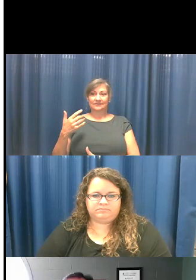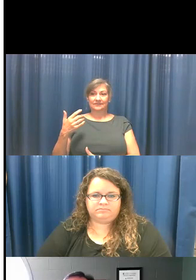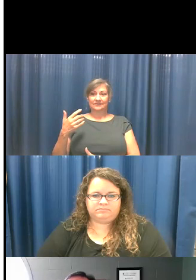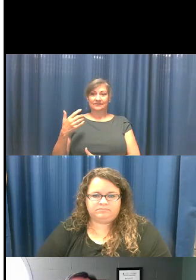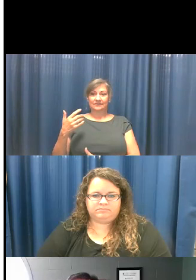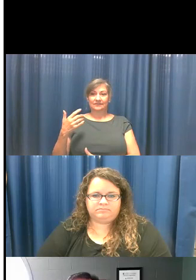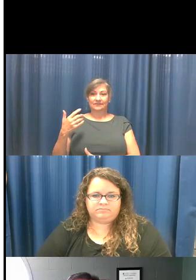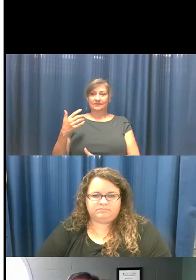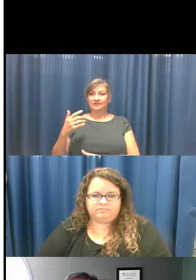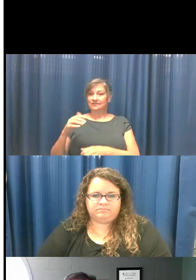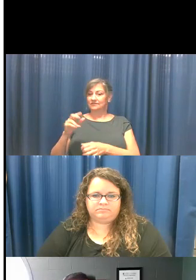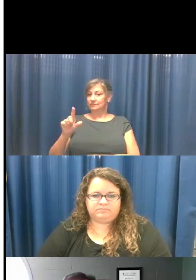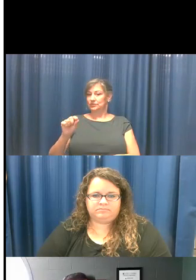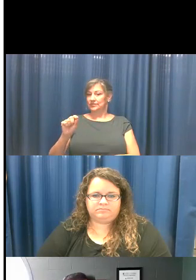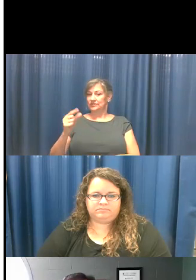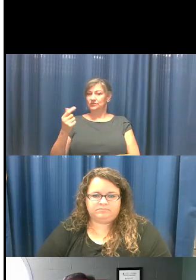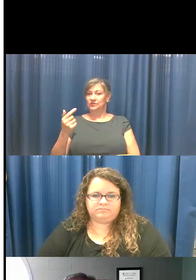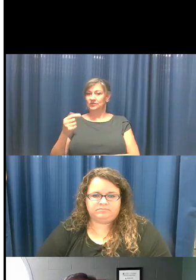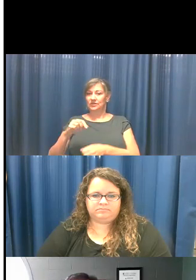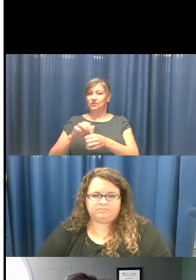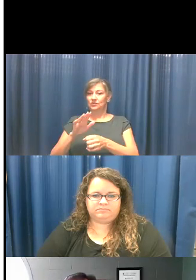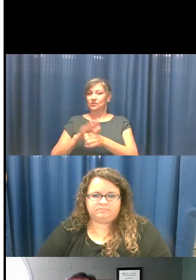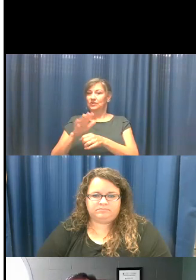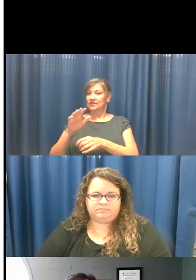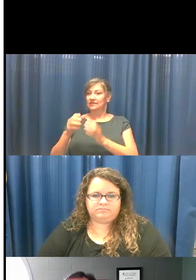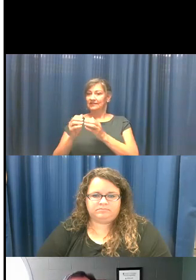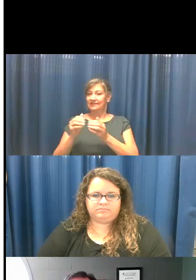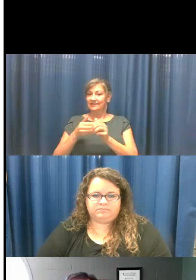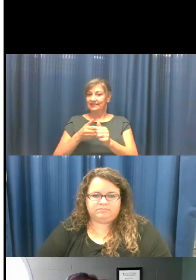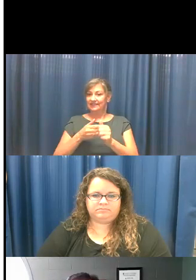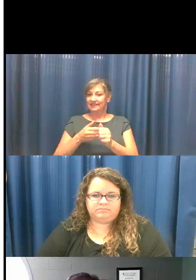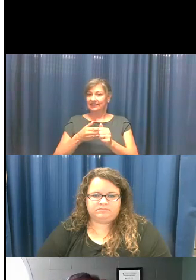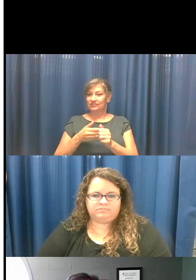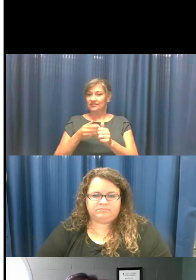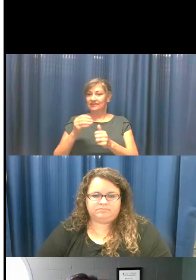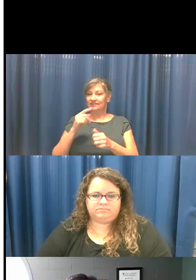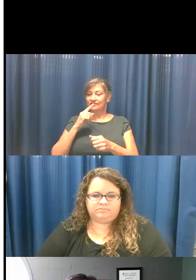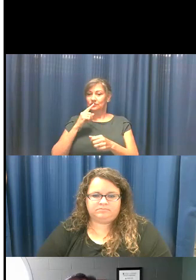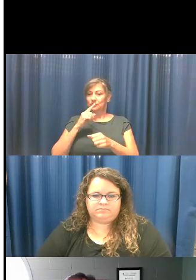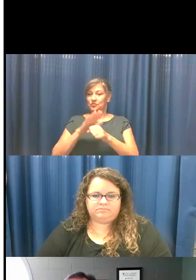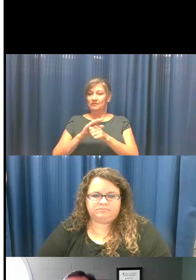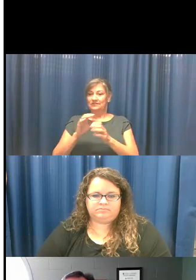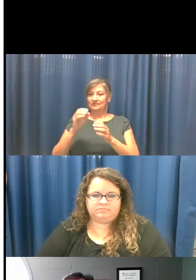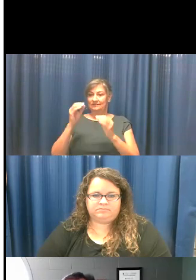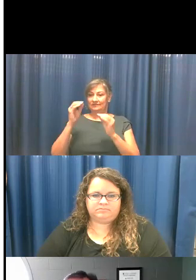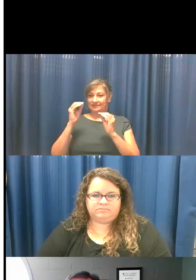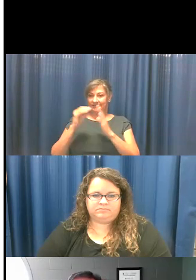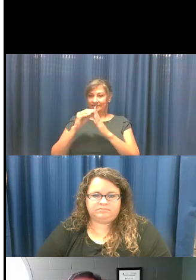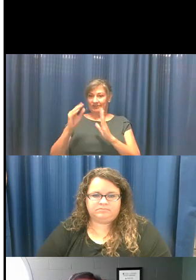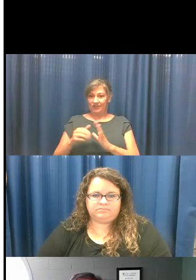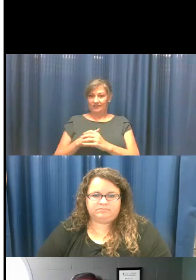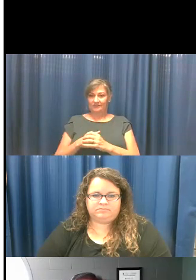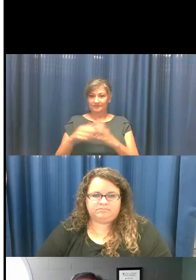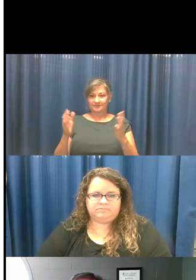Leaders Promise Scholar through PTK. And finally, our staff members, Erica Fuller, Carrie Baldwin, and